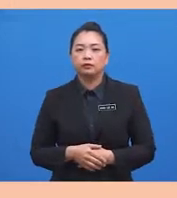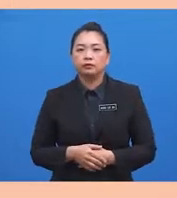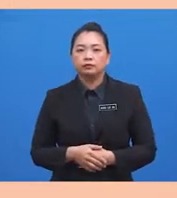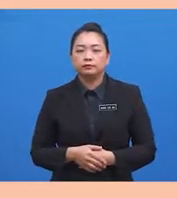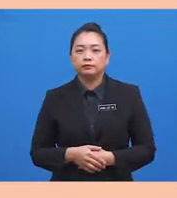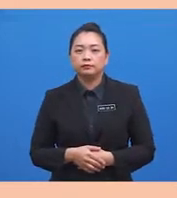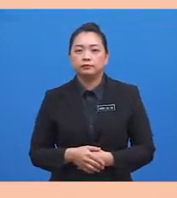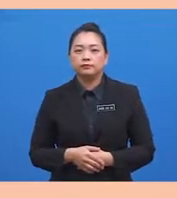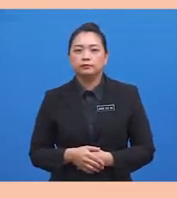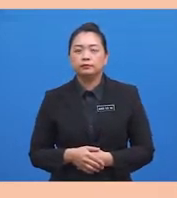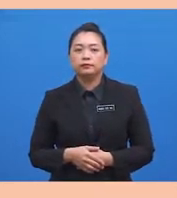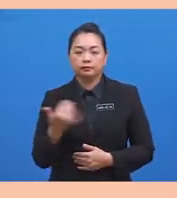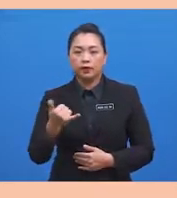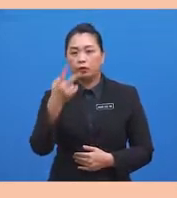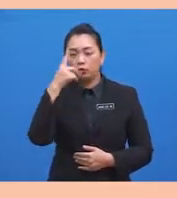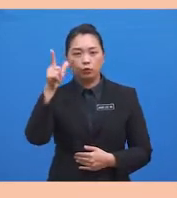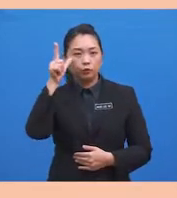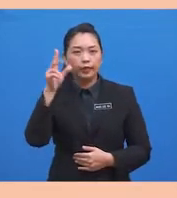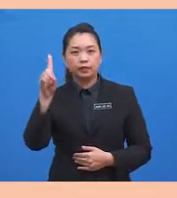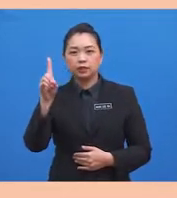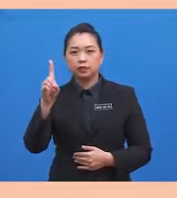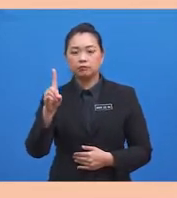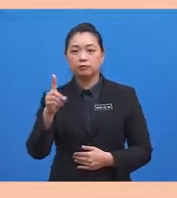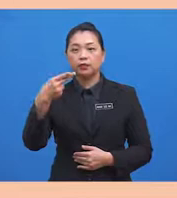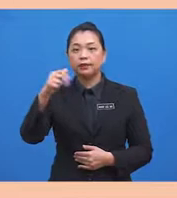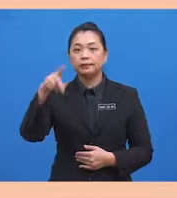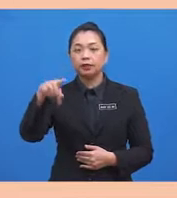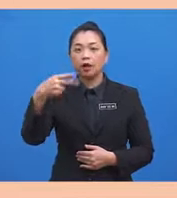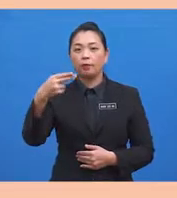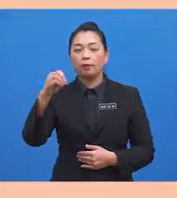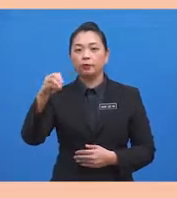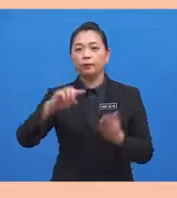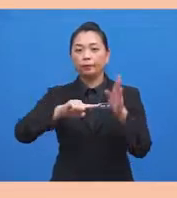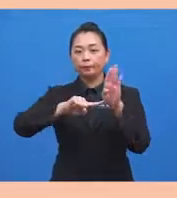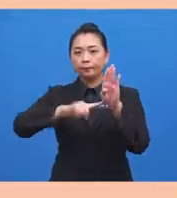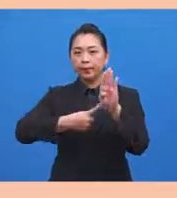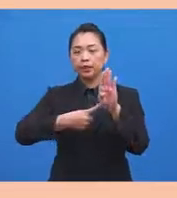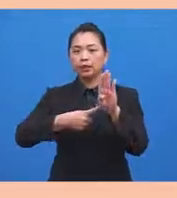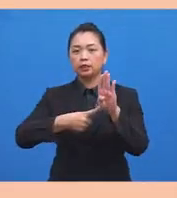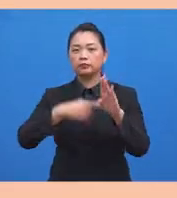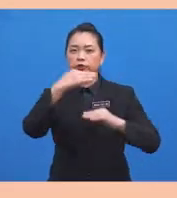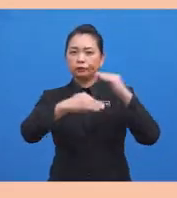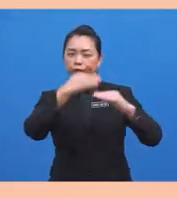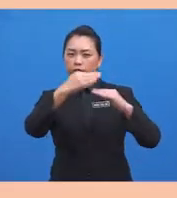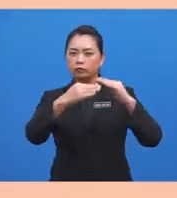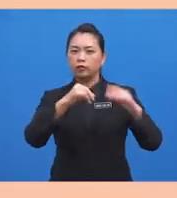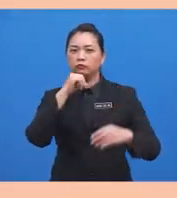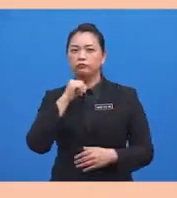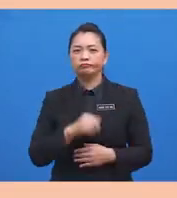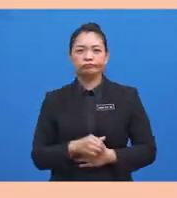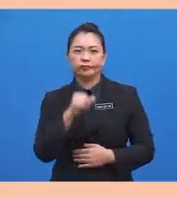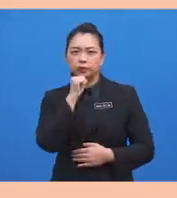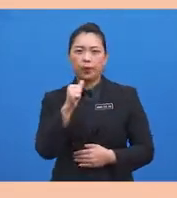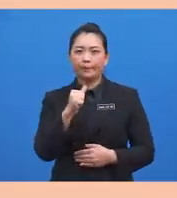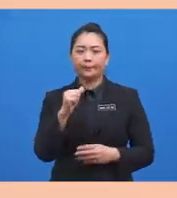definitely not. And heading D, hip-hop culture begins to develop is also not a match